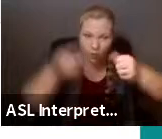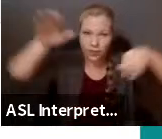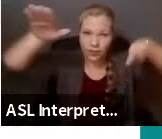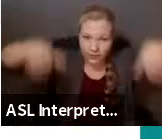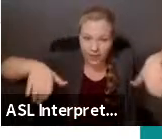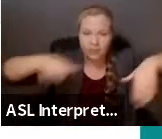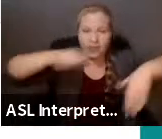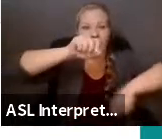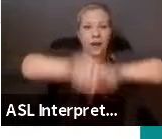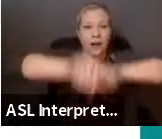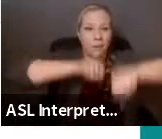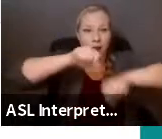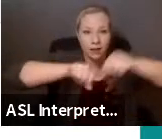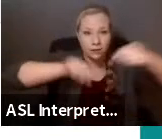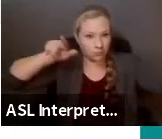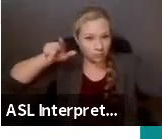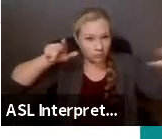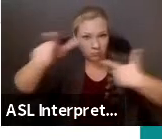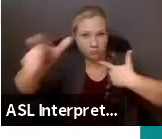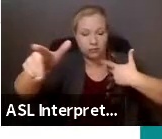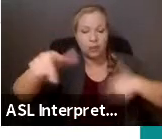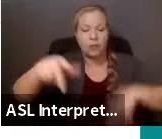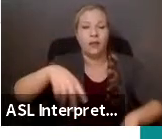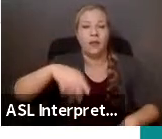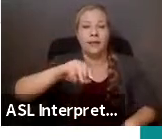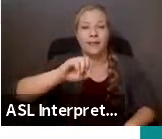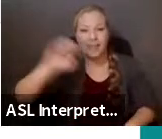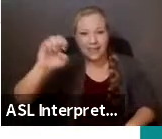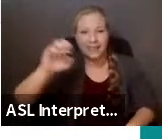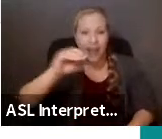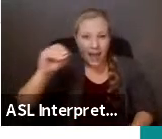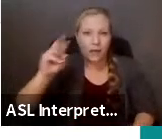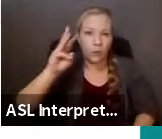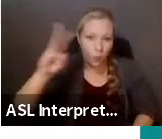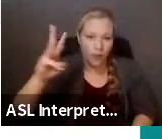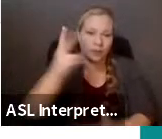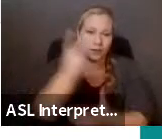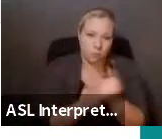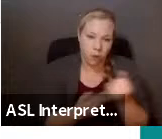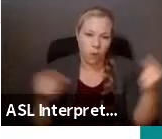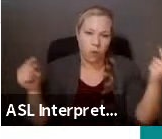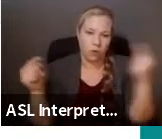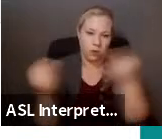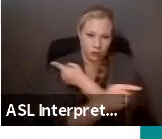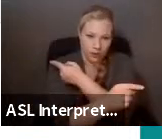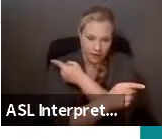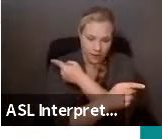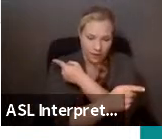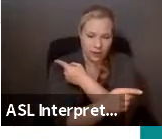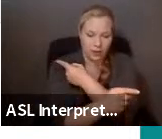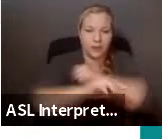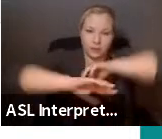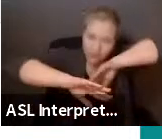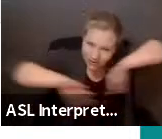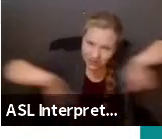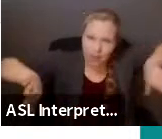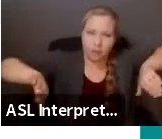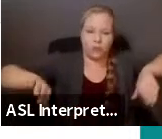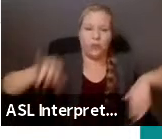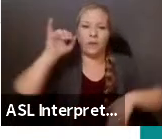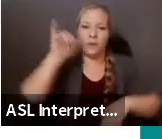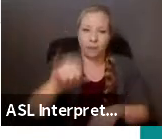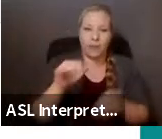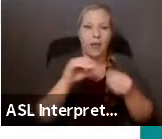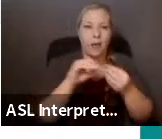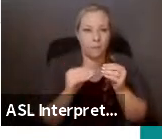on the south side and the north side, serving both east and west traffic. And what that does is it